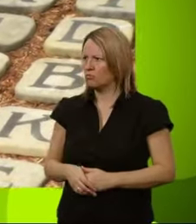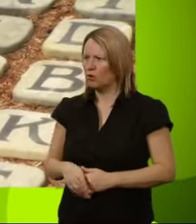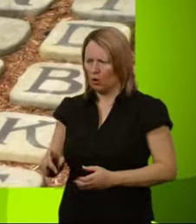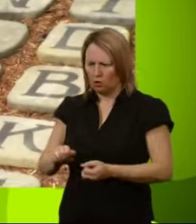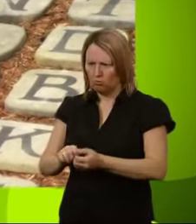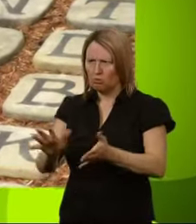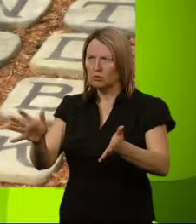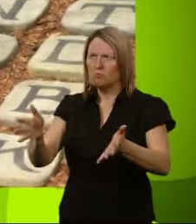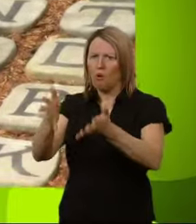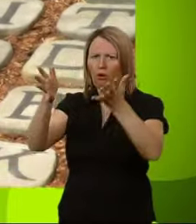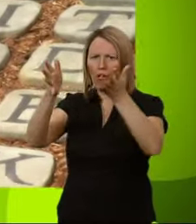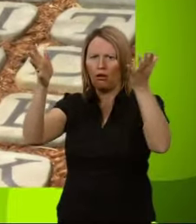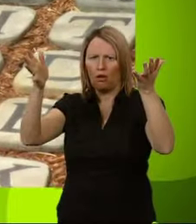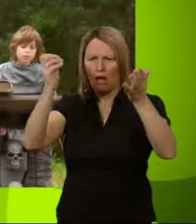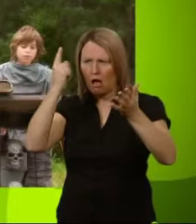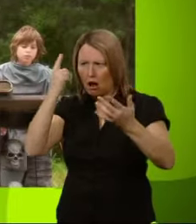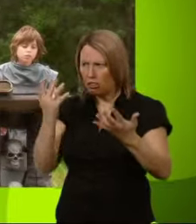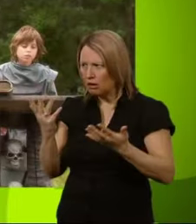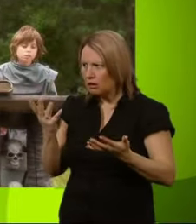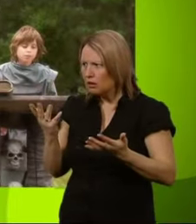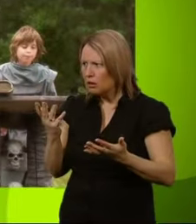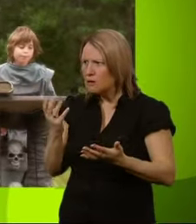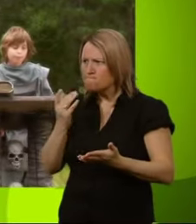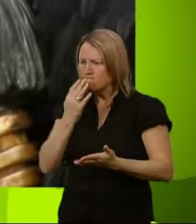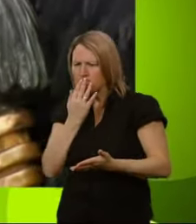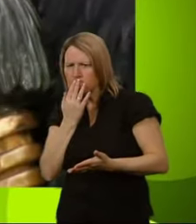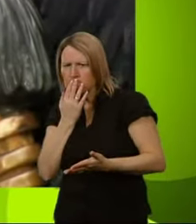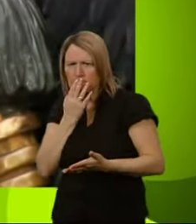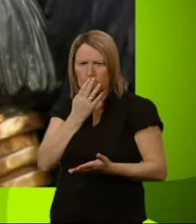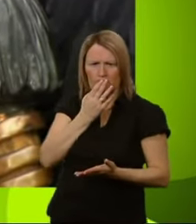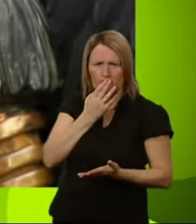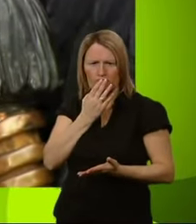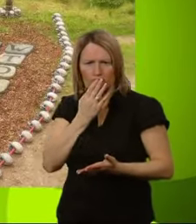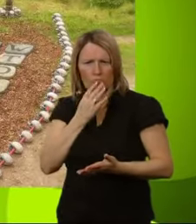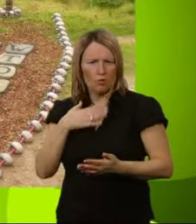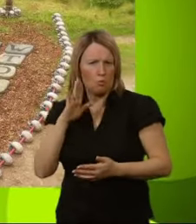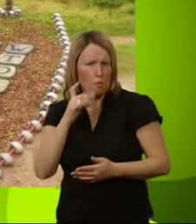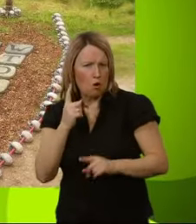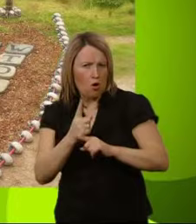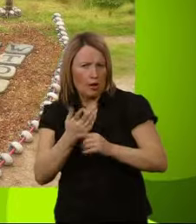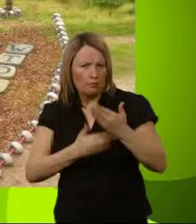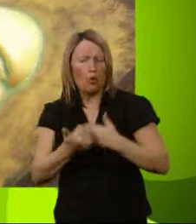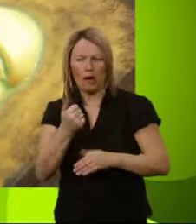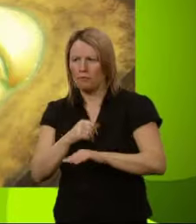What releases smoke? Have you got any ideas or anything? Do you want to listen to it once more? Yeah, okay.